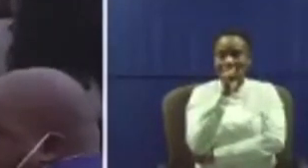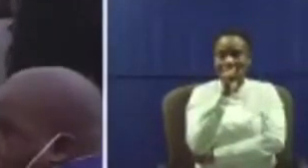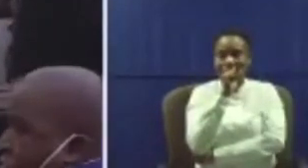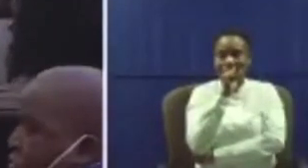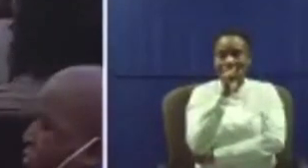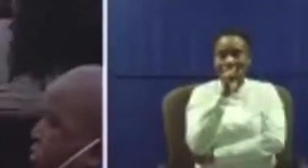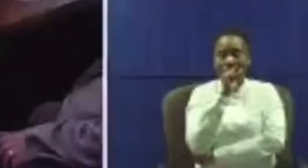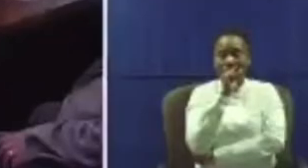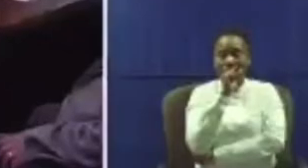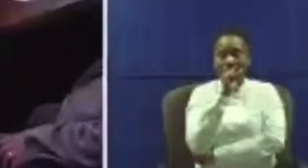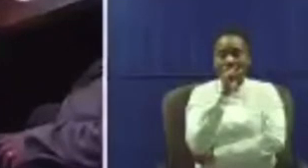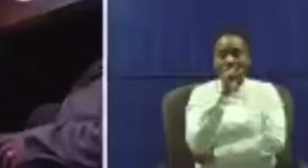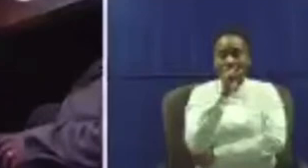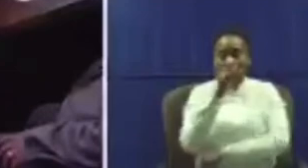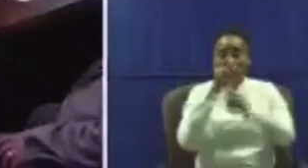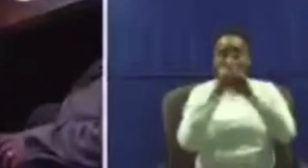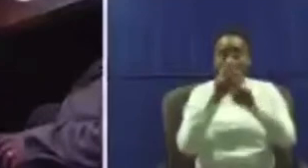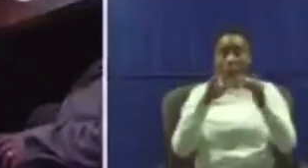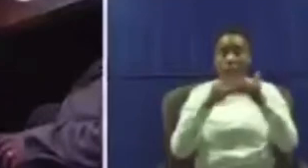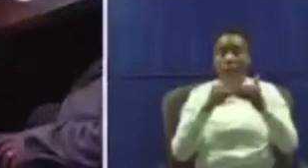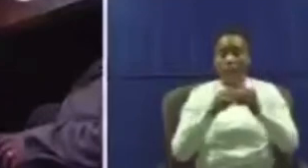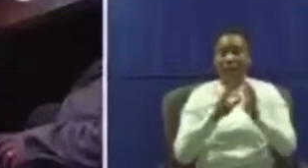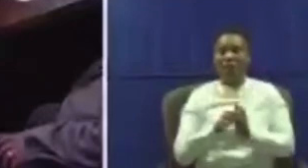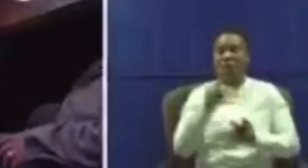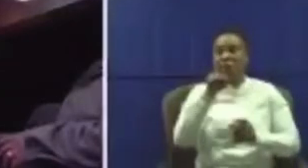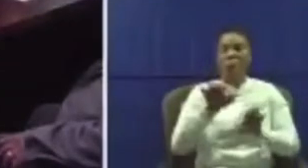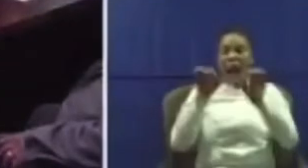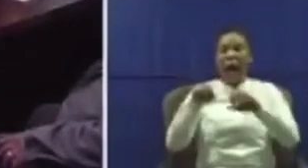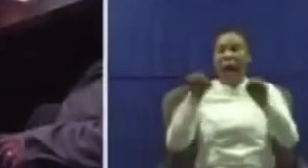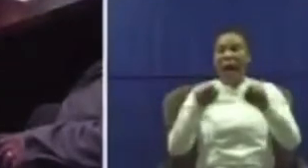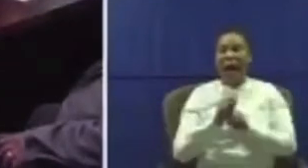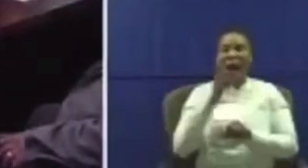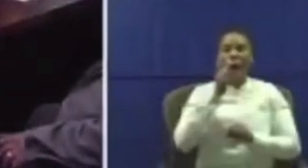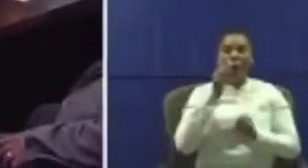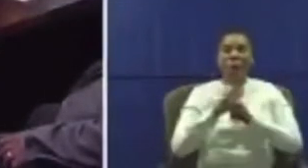Honorable members, woman, as I read your names,